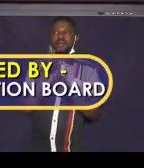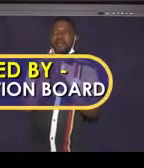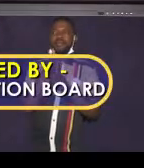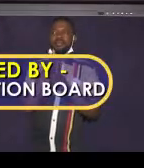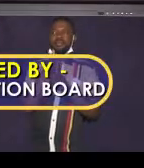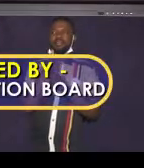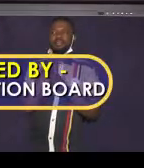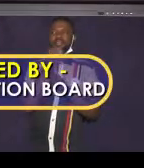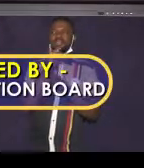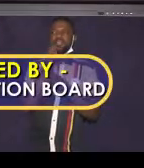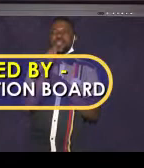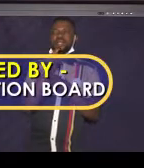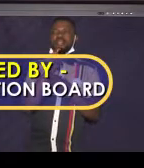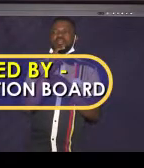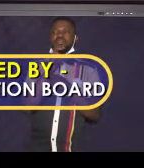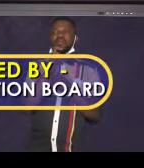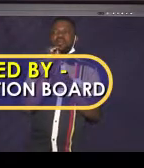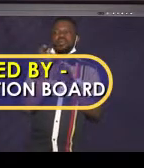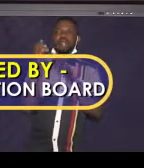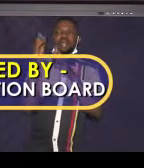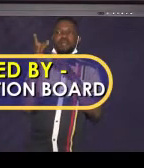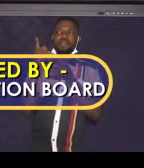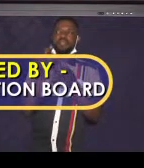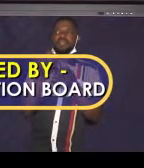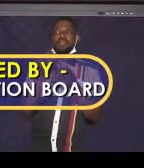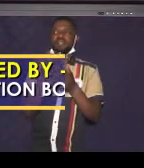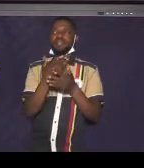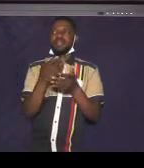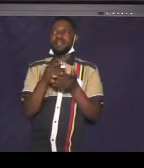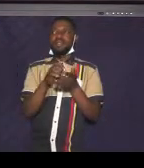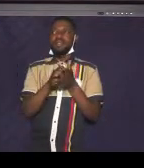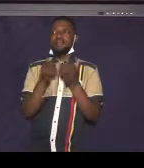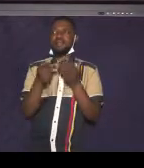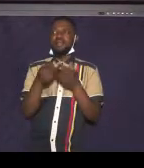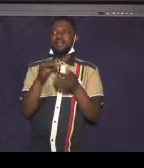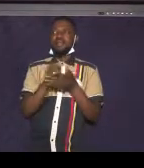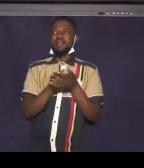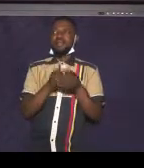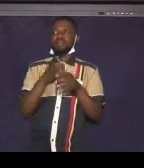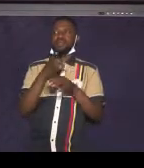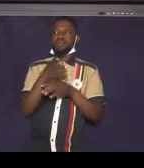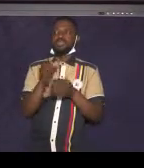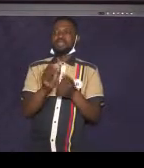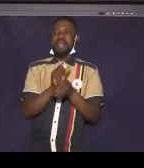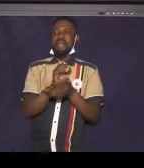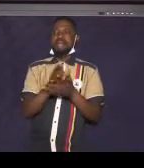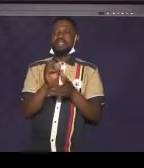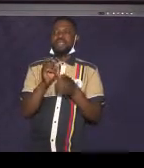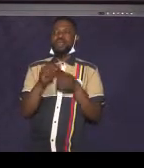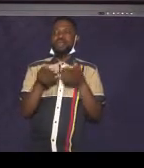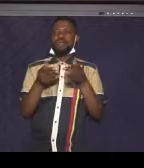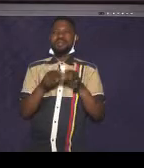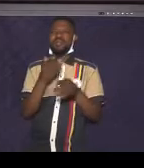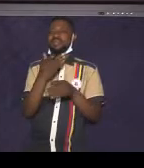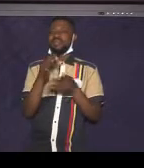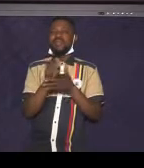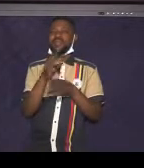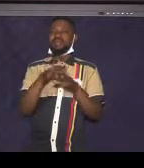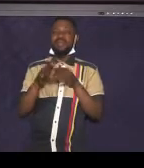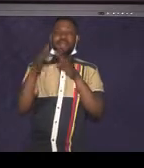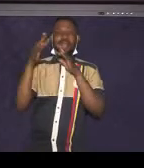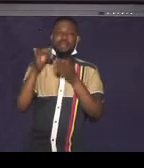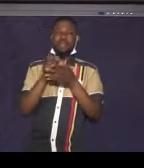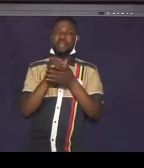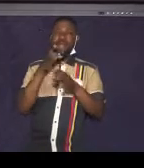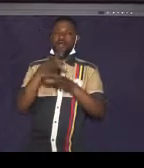Accident is an unexpected event that causes damage or death. Accident is an unexpected event